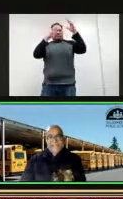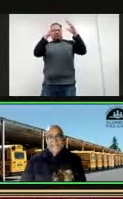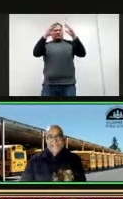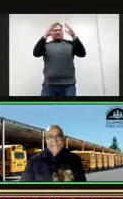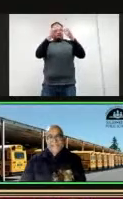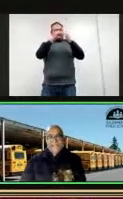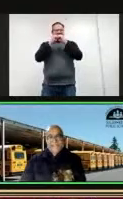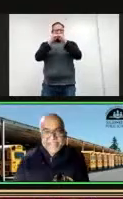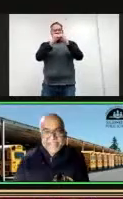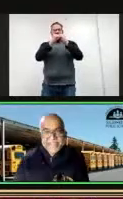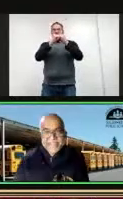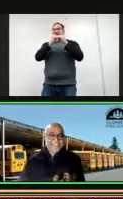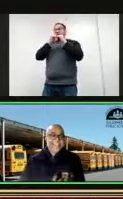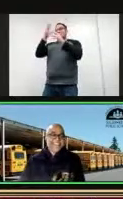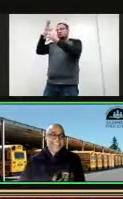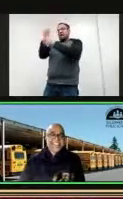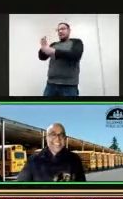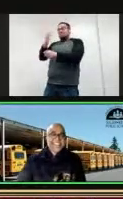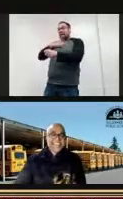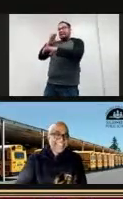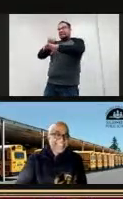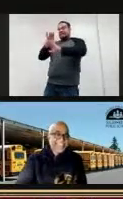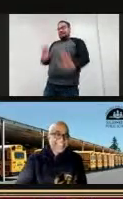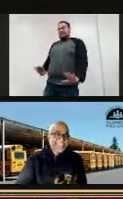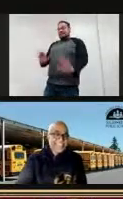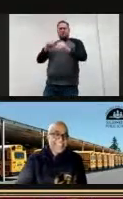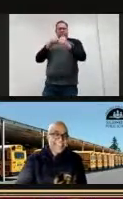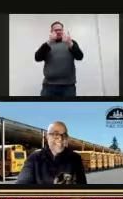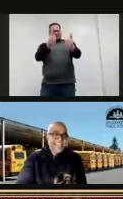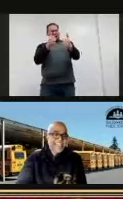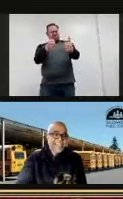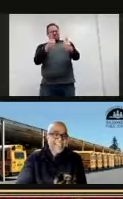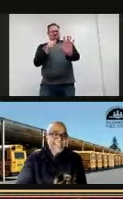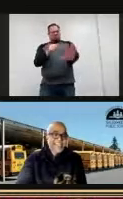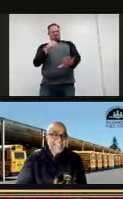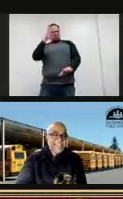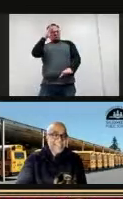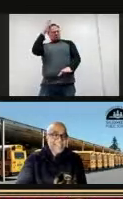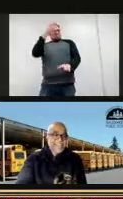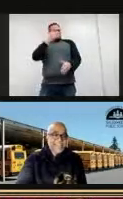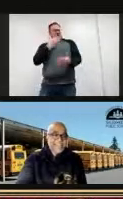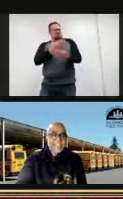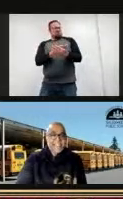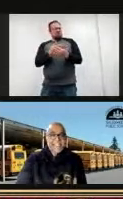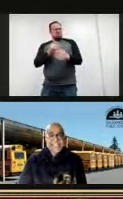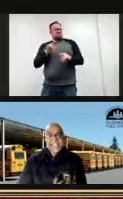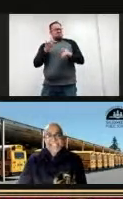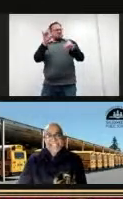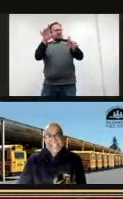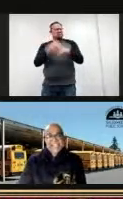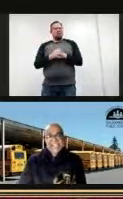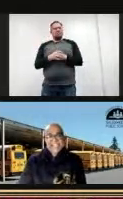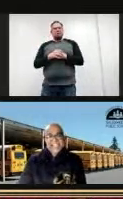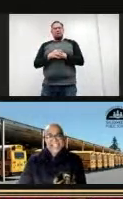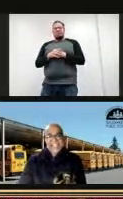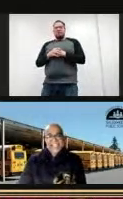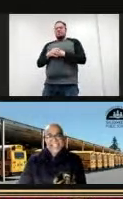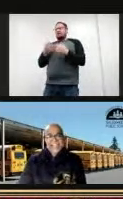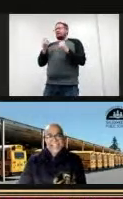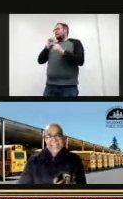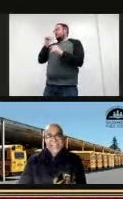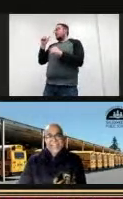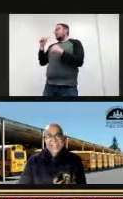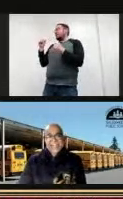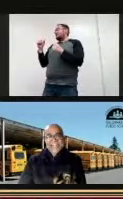Don't trust my English. You're doing awesome. You've come up with lots of good suggestions. Try not to laugh too hard. I've got